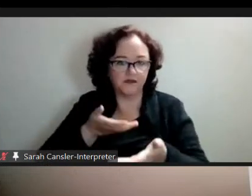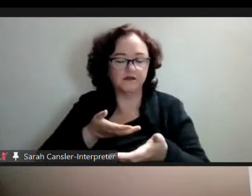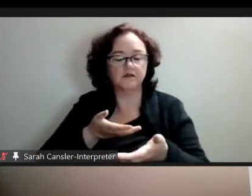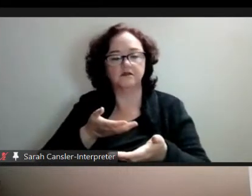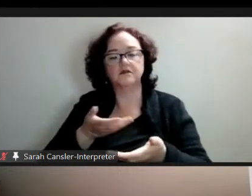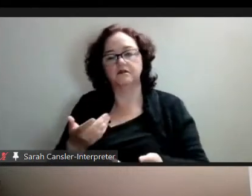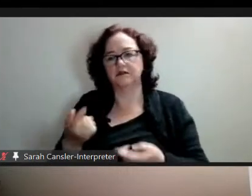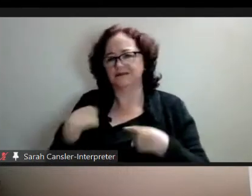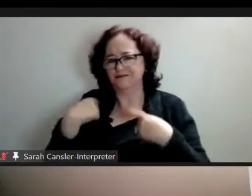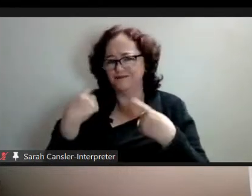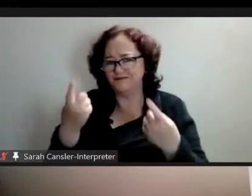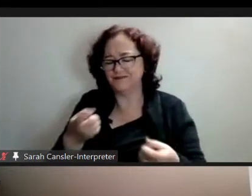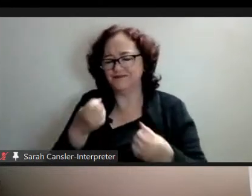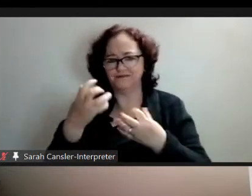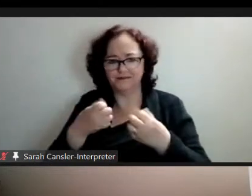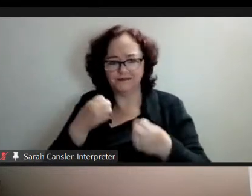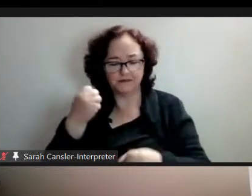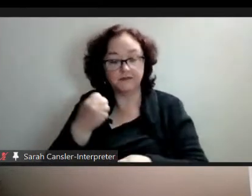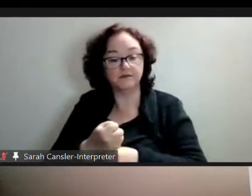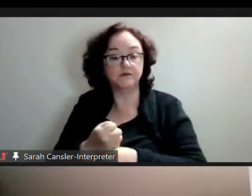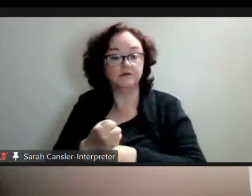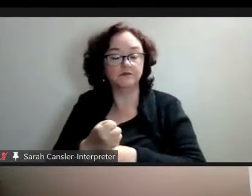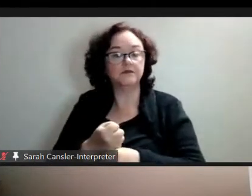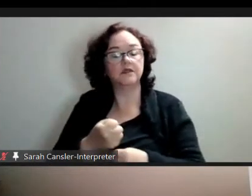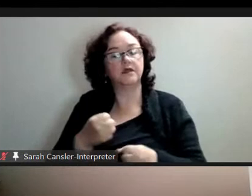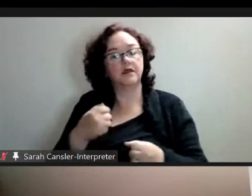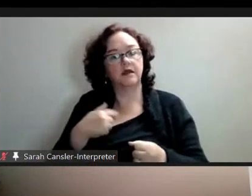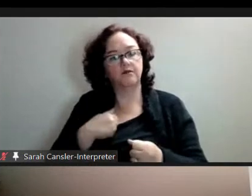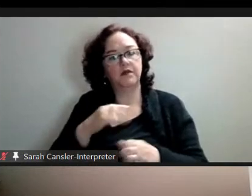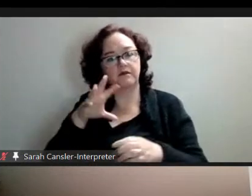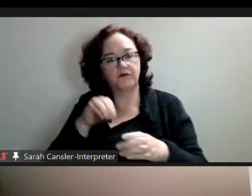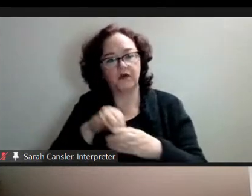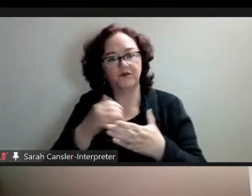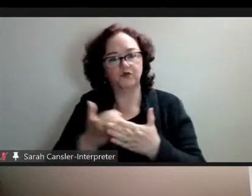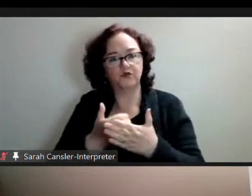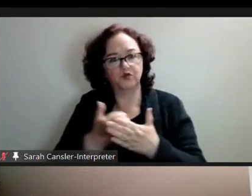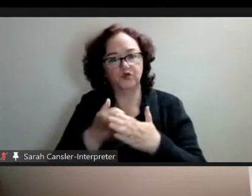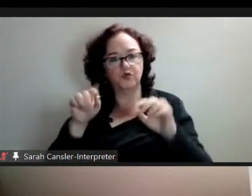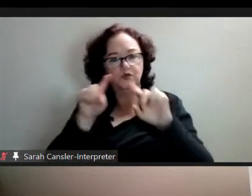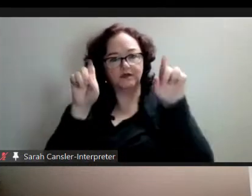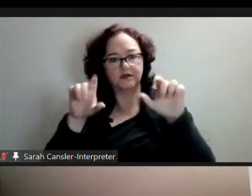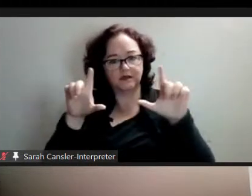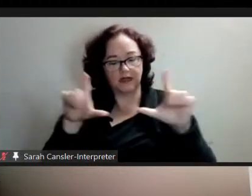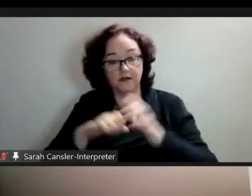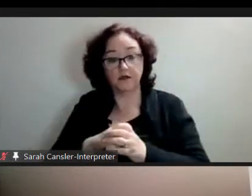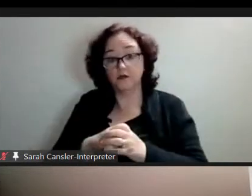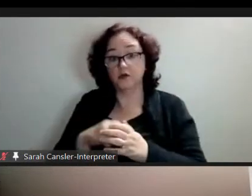several years on some of these newer signs. And so the way to think about the one in the middle